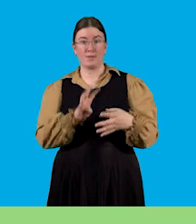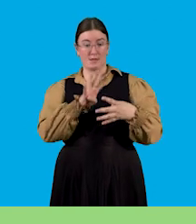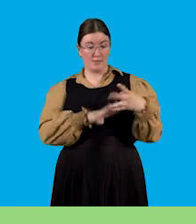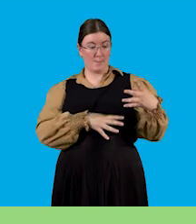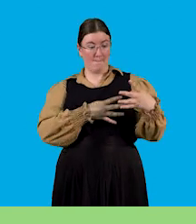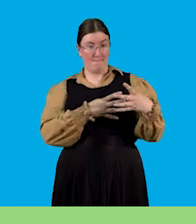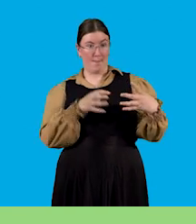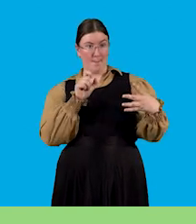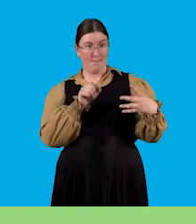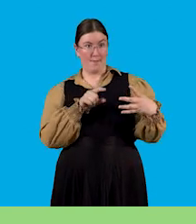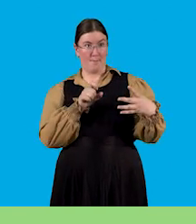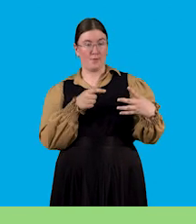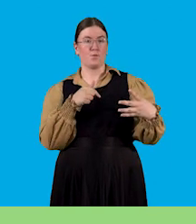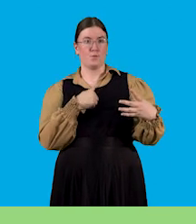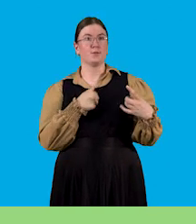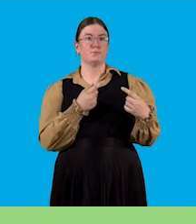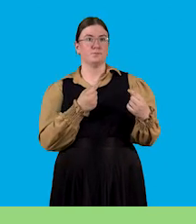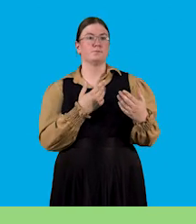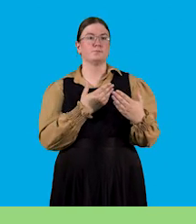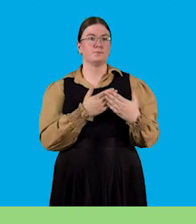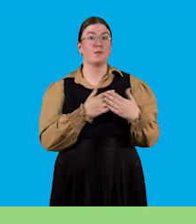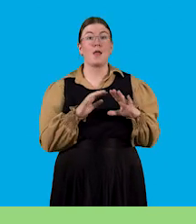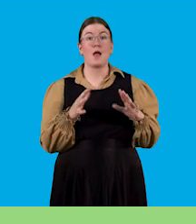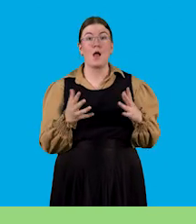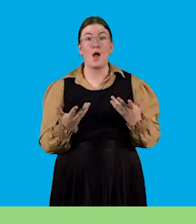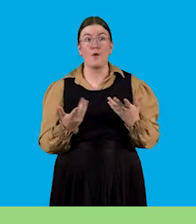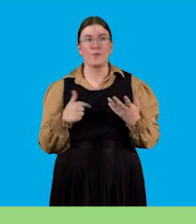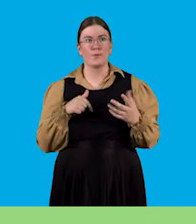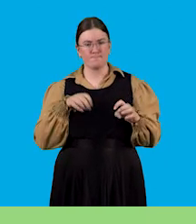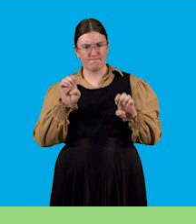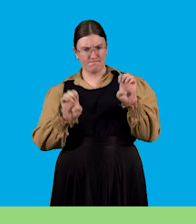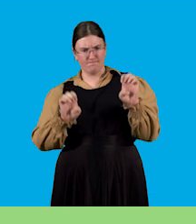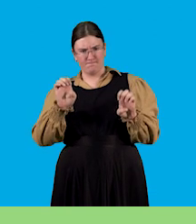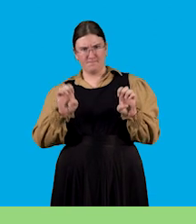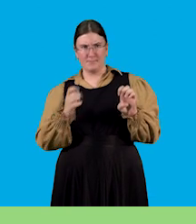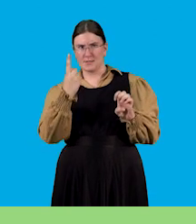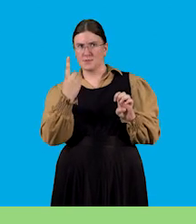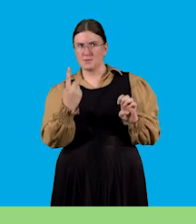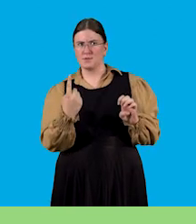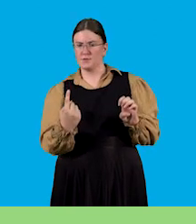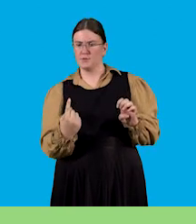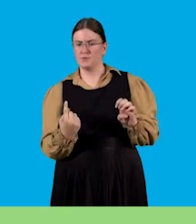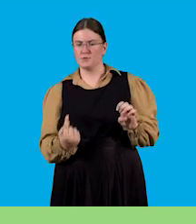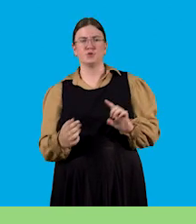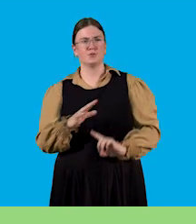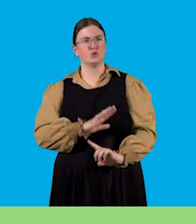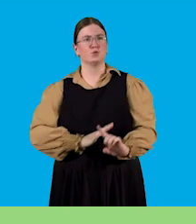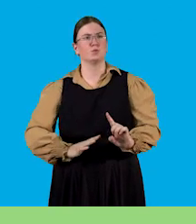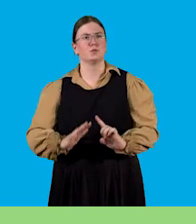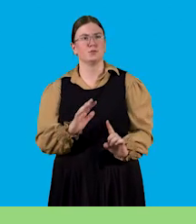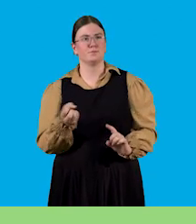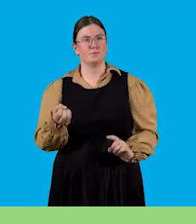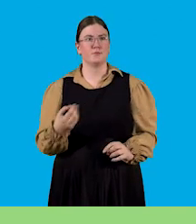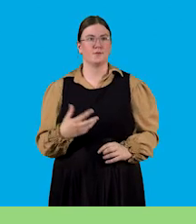the table, this table, by evaluating each situation that has been